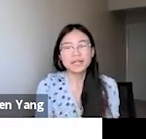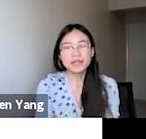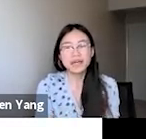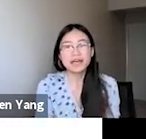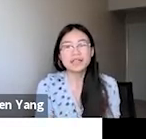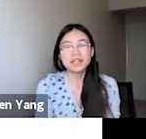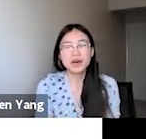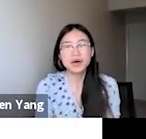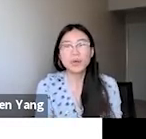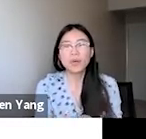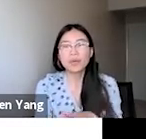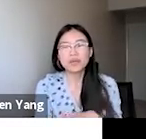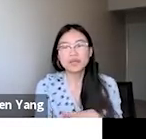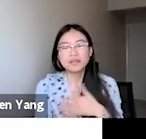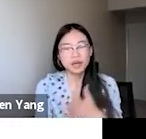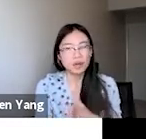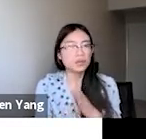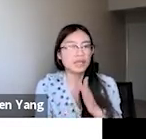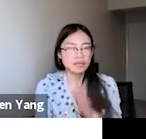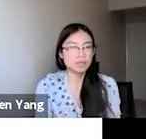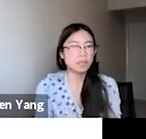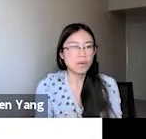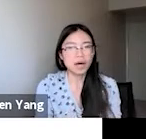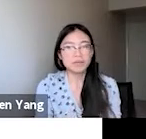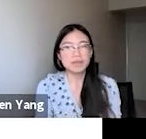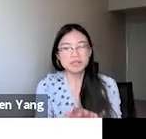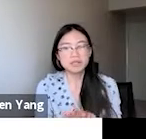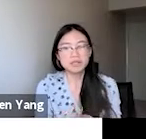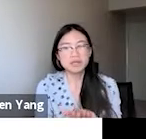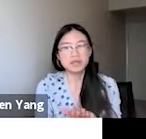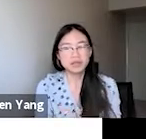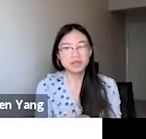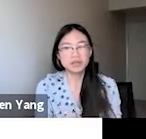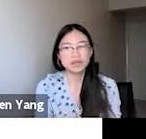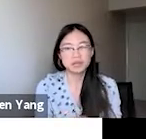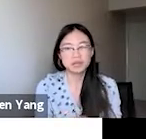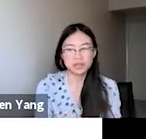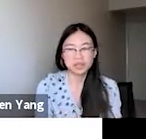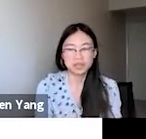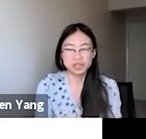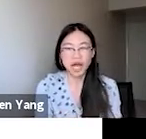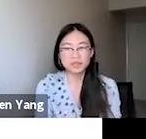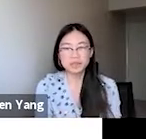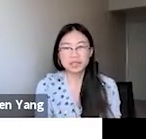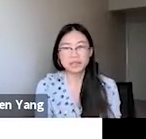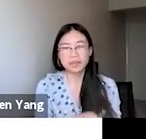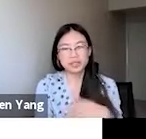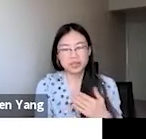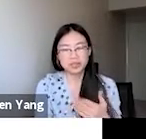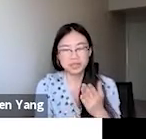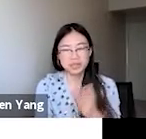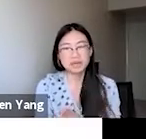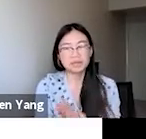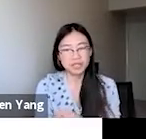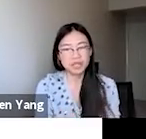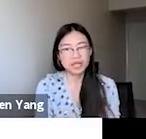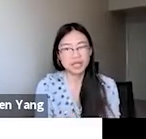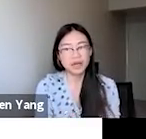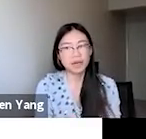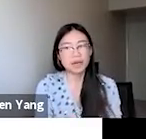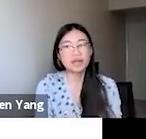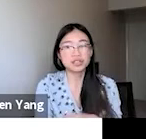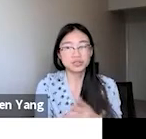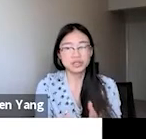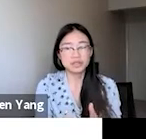about like, so we know that this mom is doing a really, really, really good job to support children's STEM